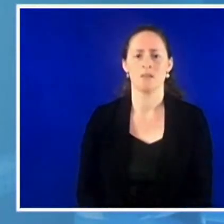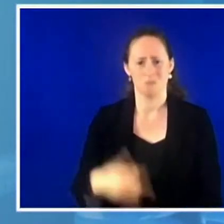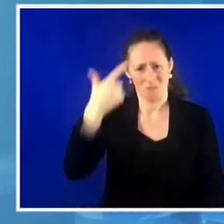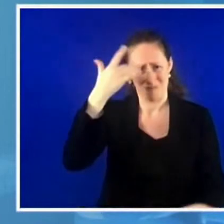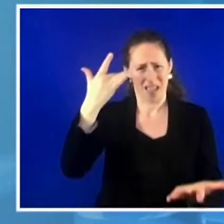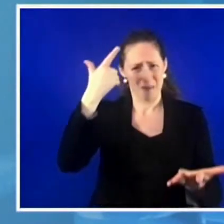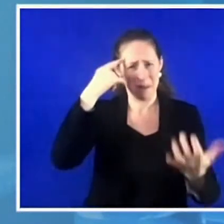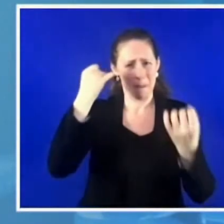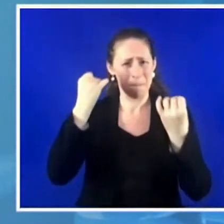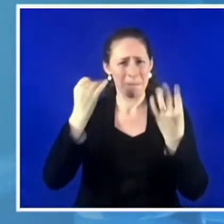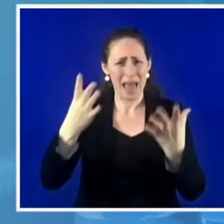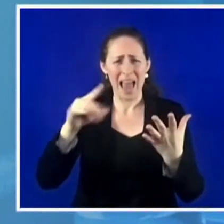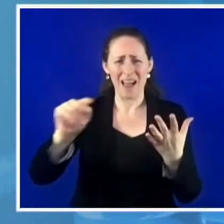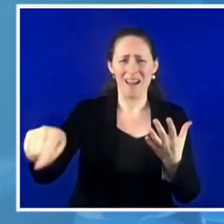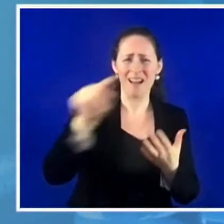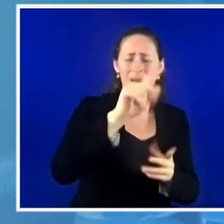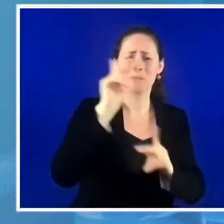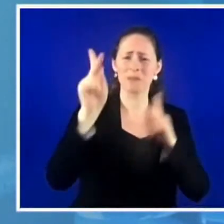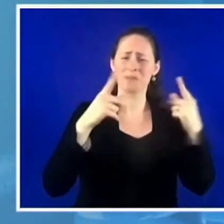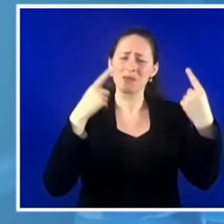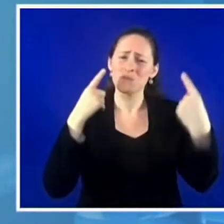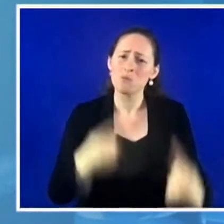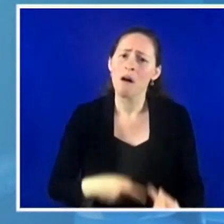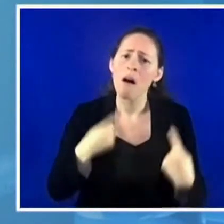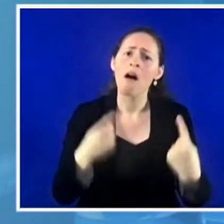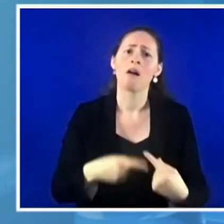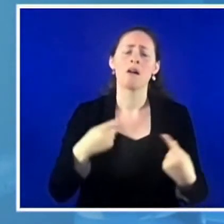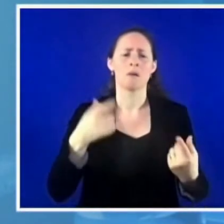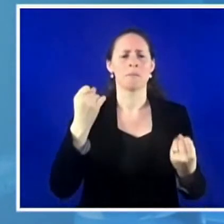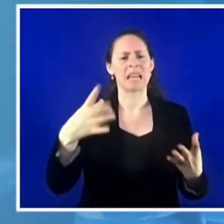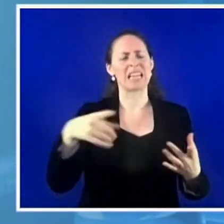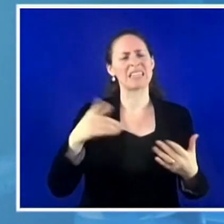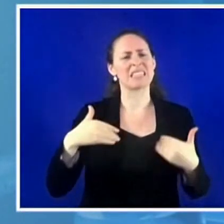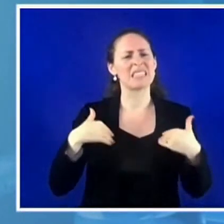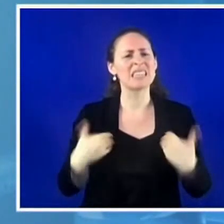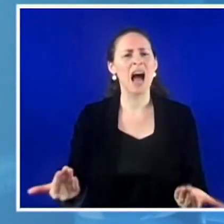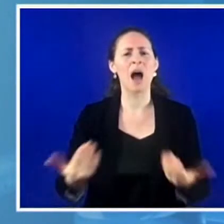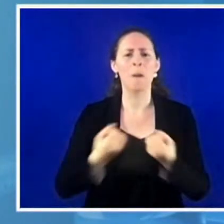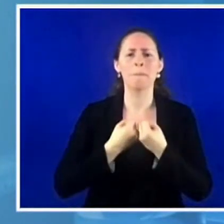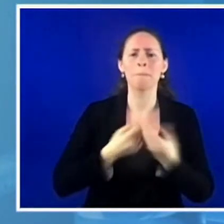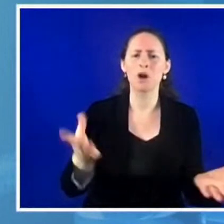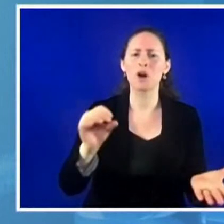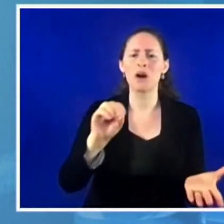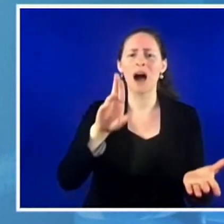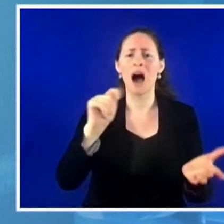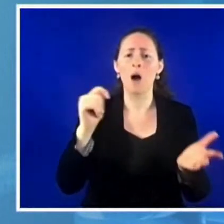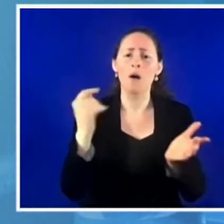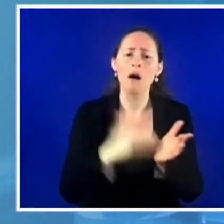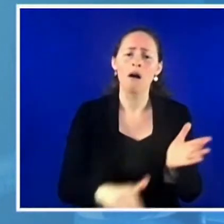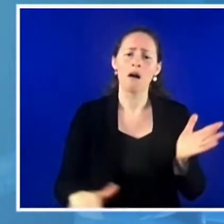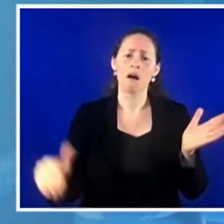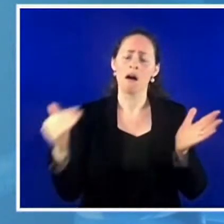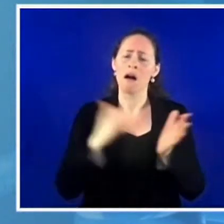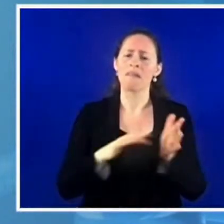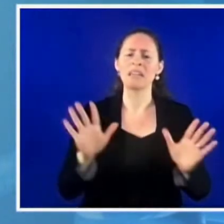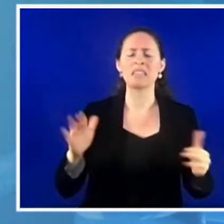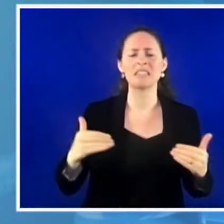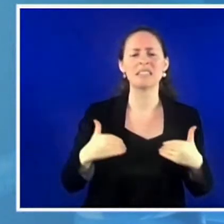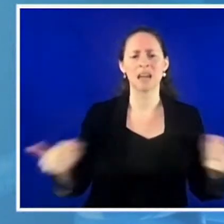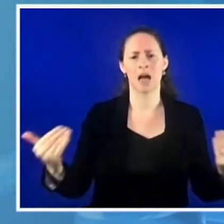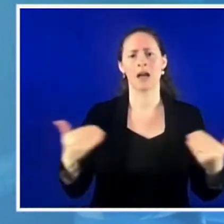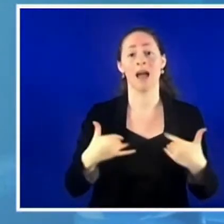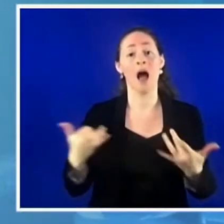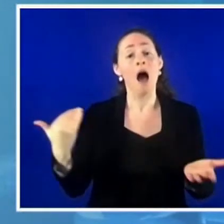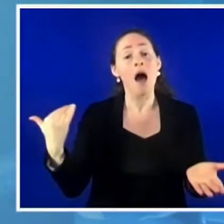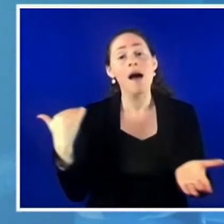There's a lot of burnout. We've called upon them to do so much. And now in primary care, we're doing that again by asking